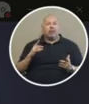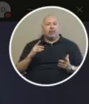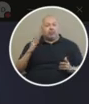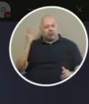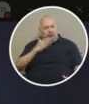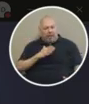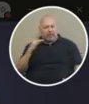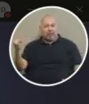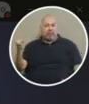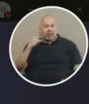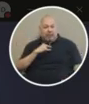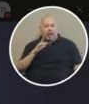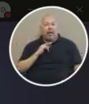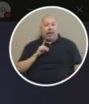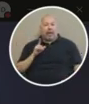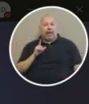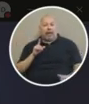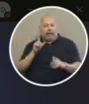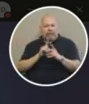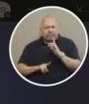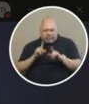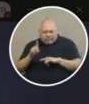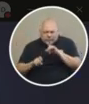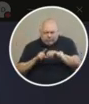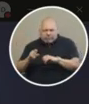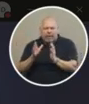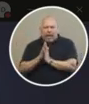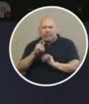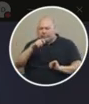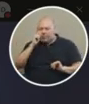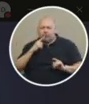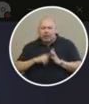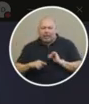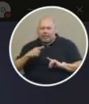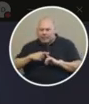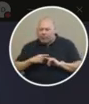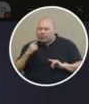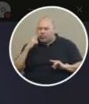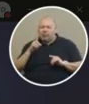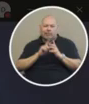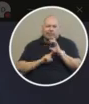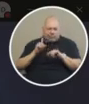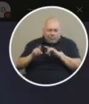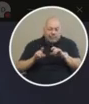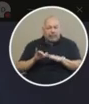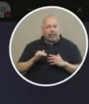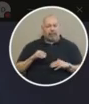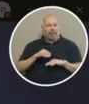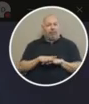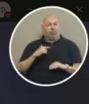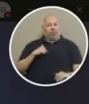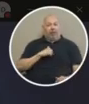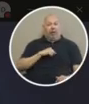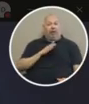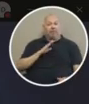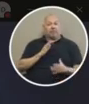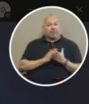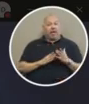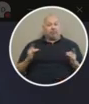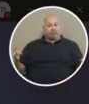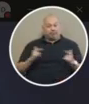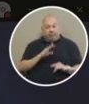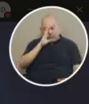nonstop flights and be taking their information. And so that does affect us. We do have nonstop